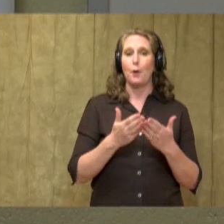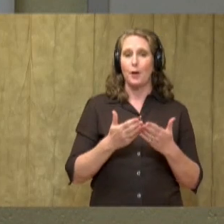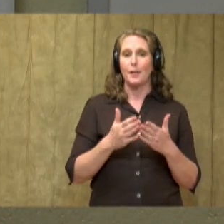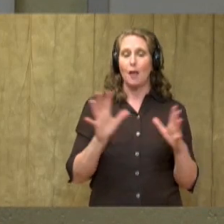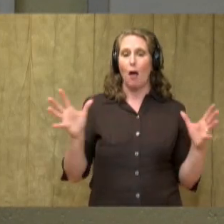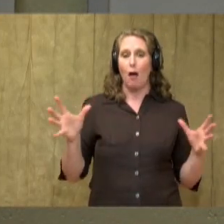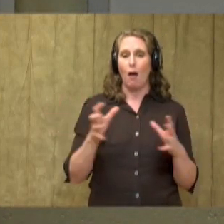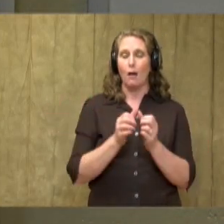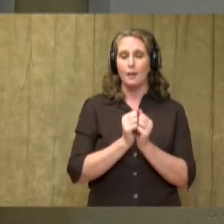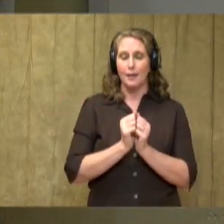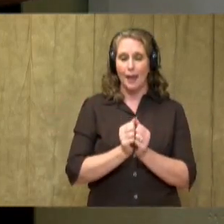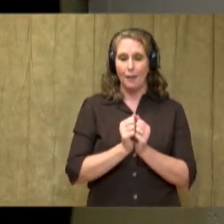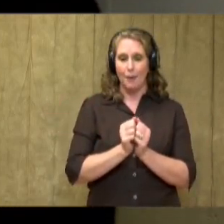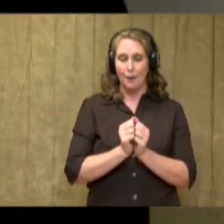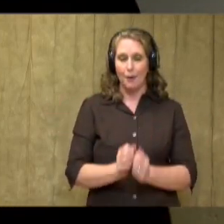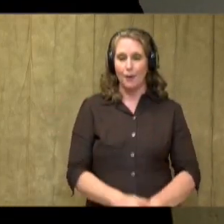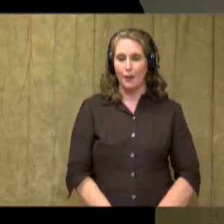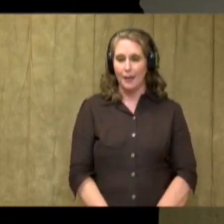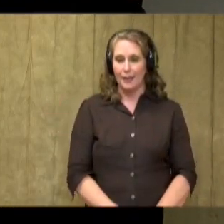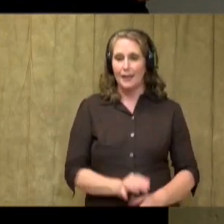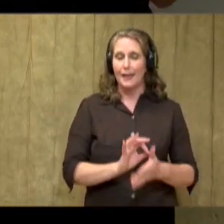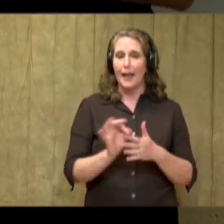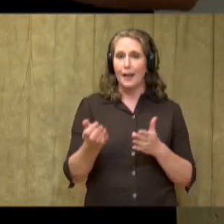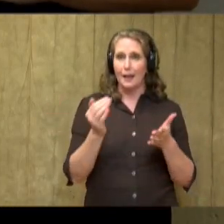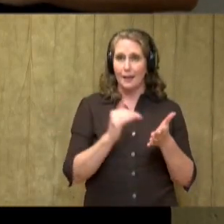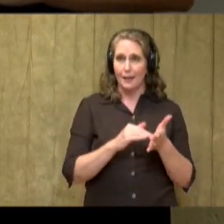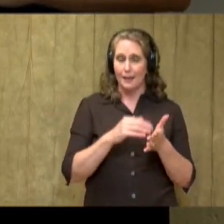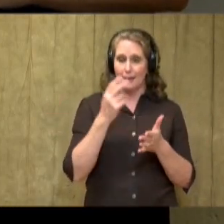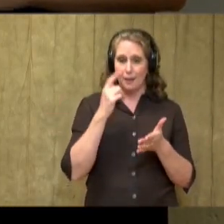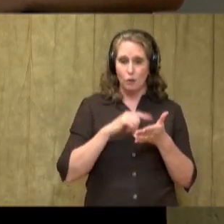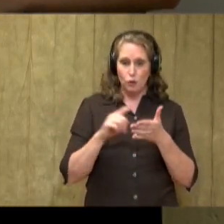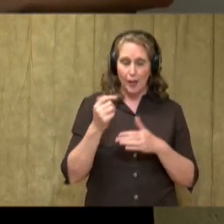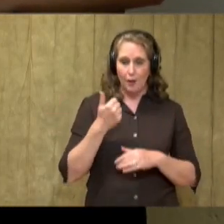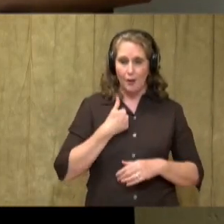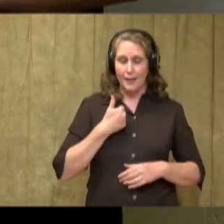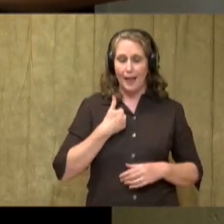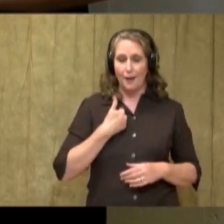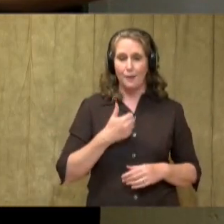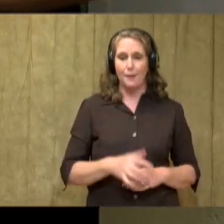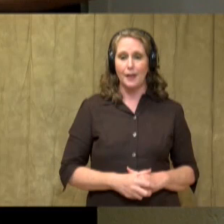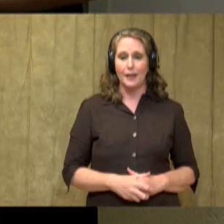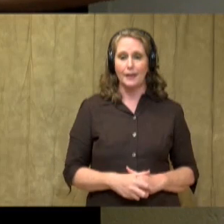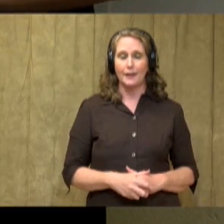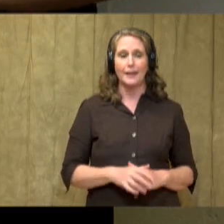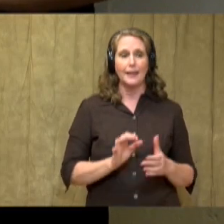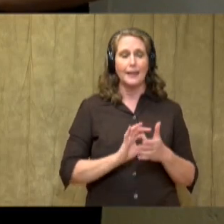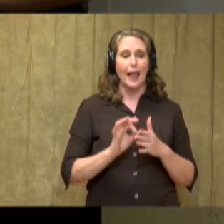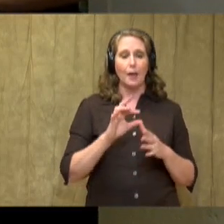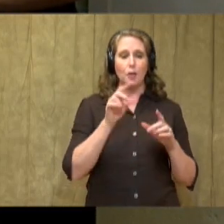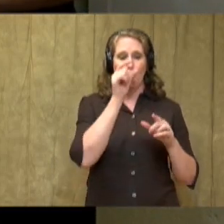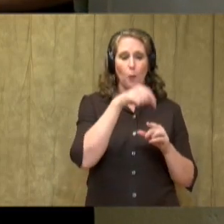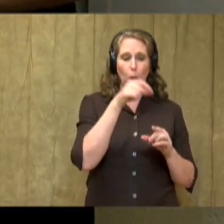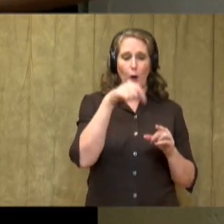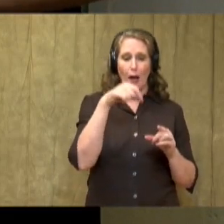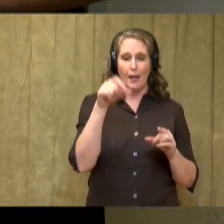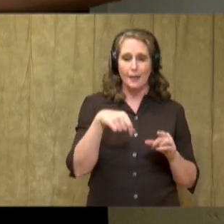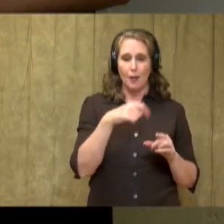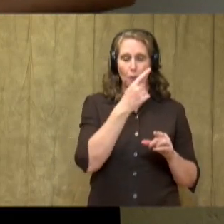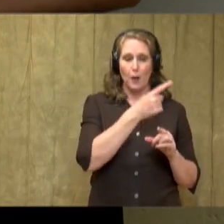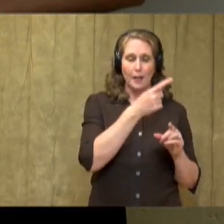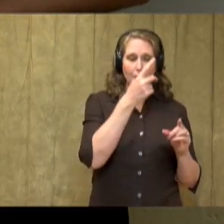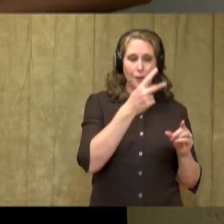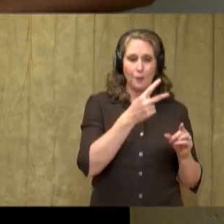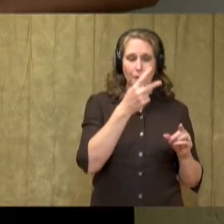in all. Let's count one more time just to double check ourselves. Let's count our rods. 1,